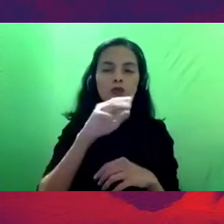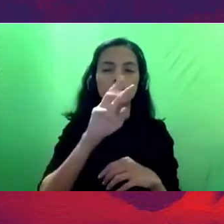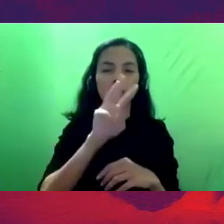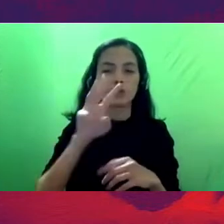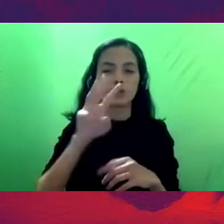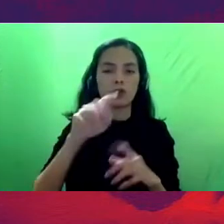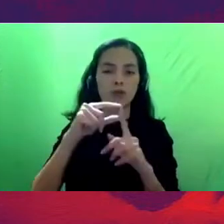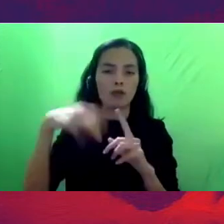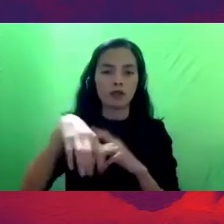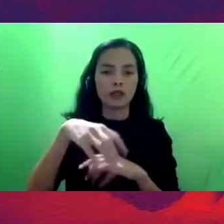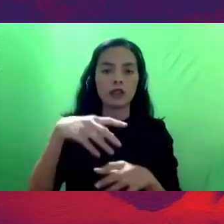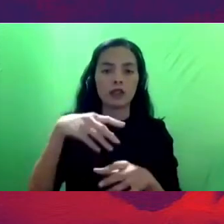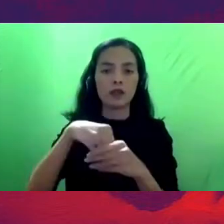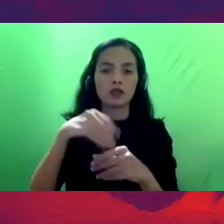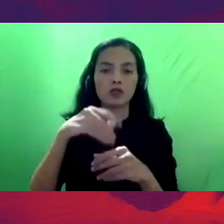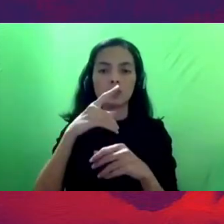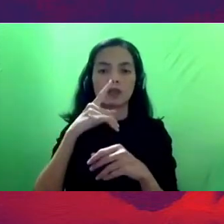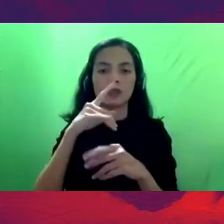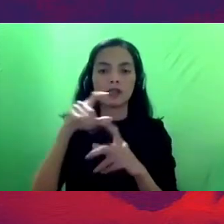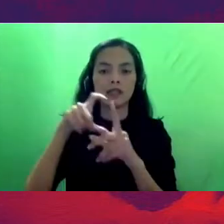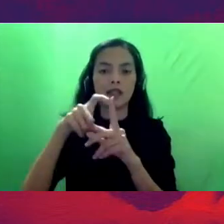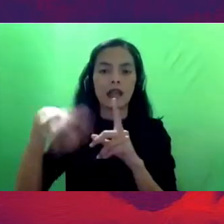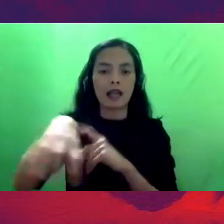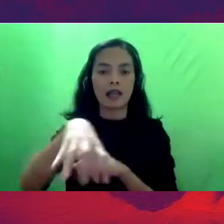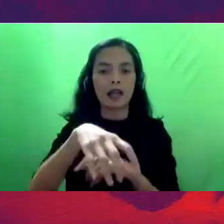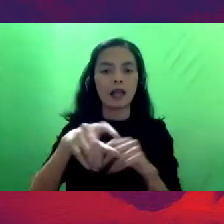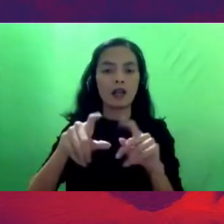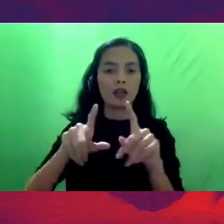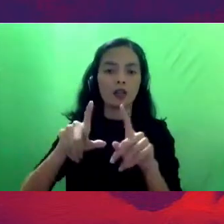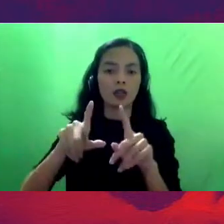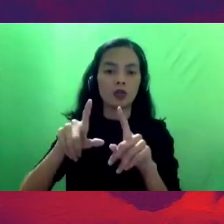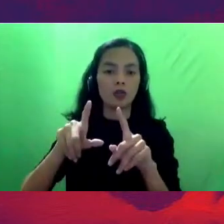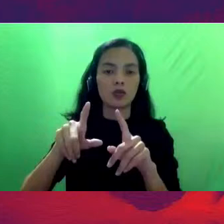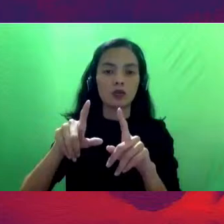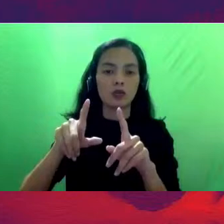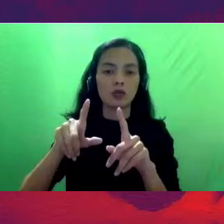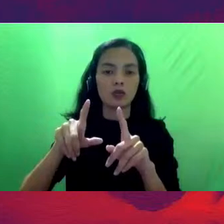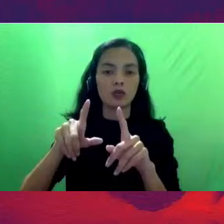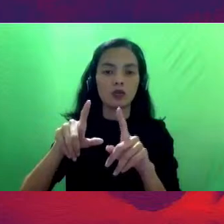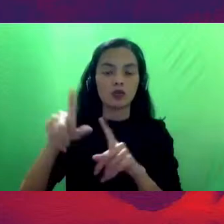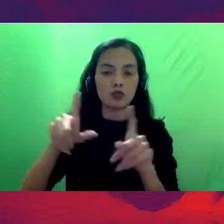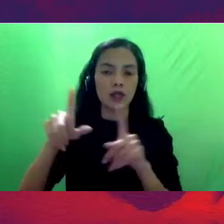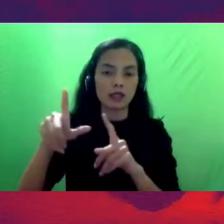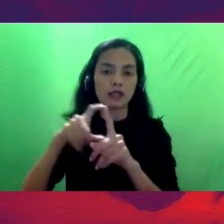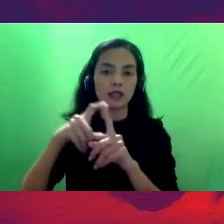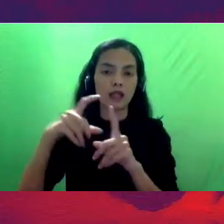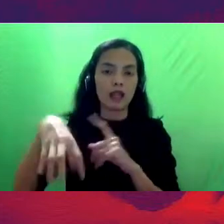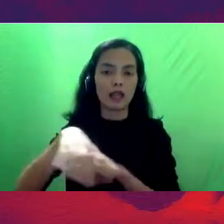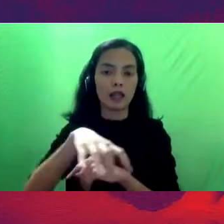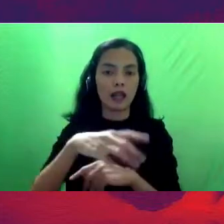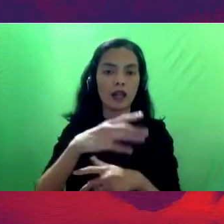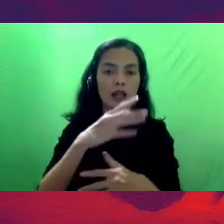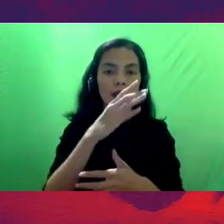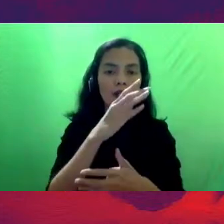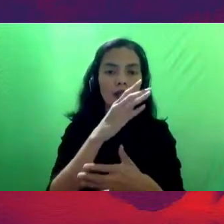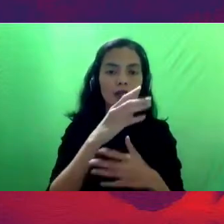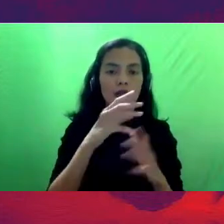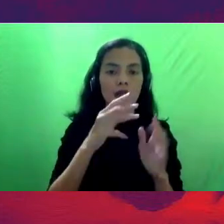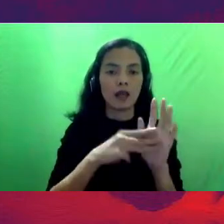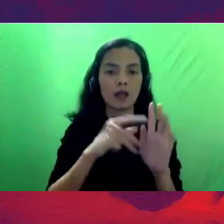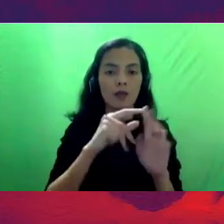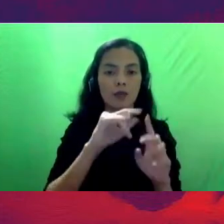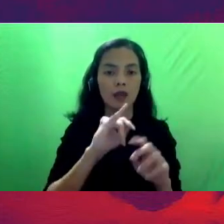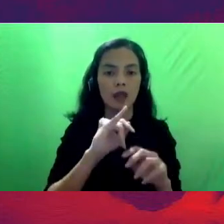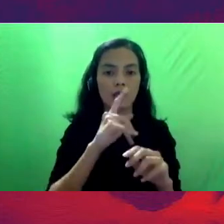subnational regions, 17 of its 33 subnational regions halved their MPI value